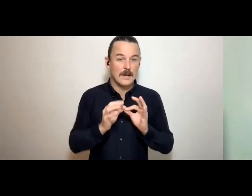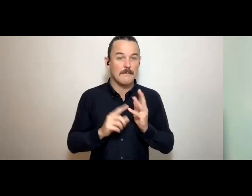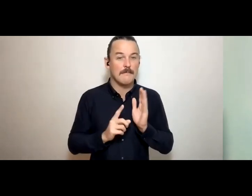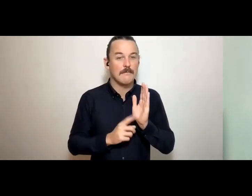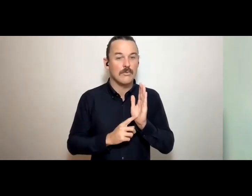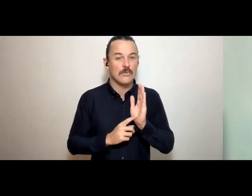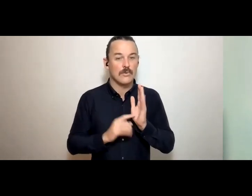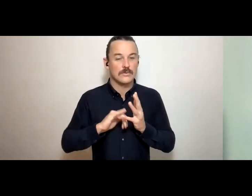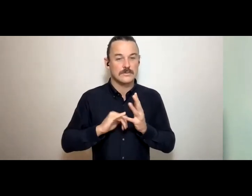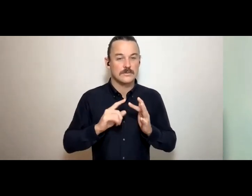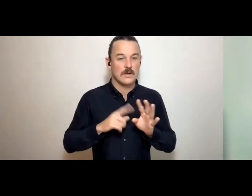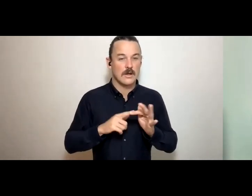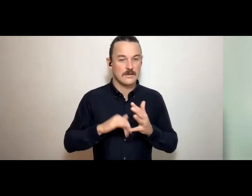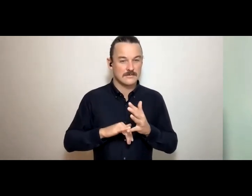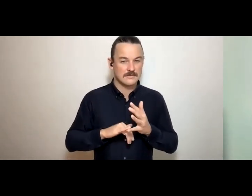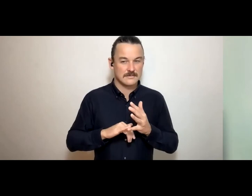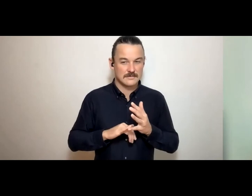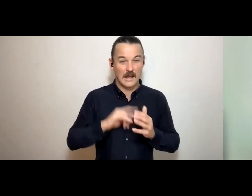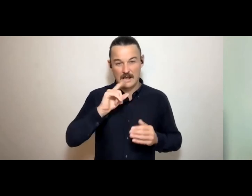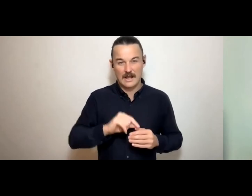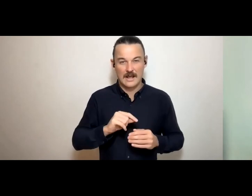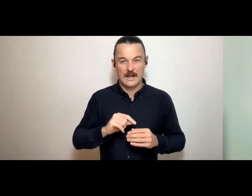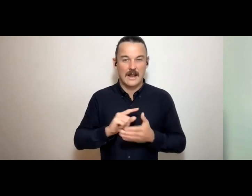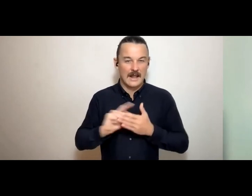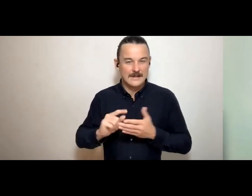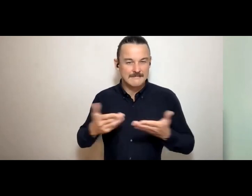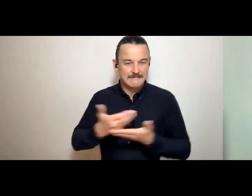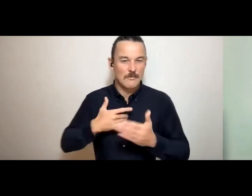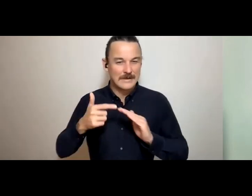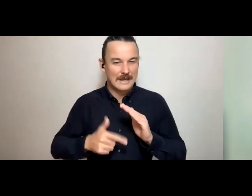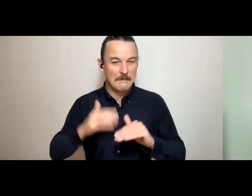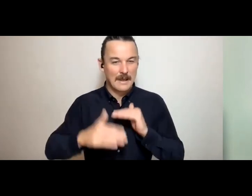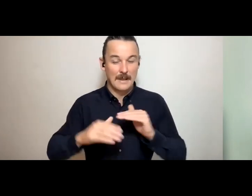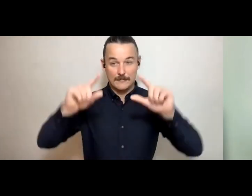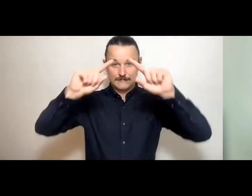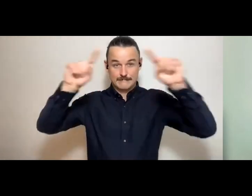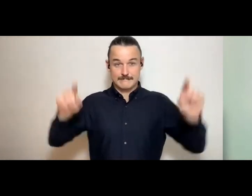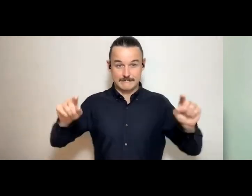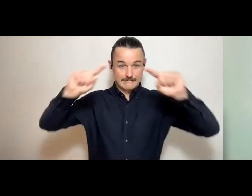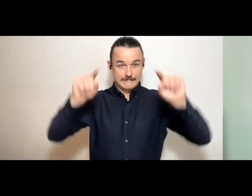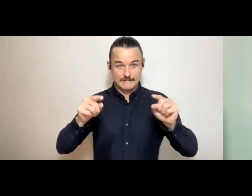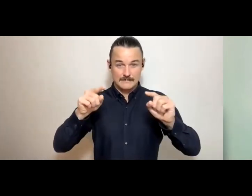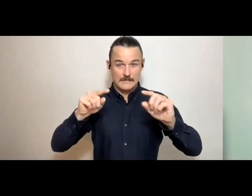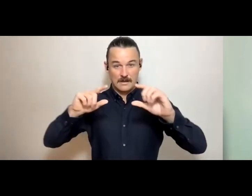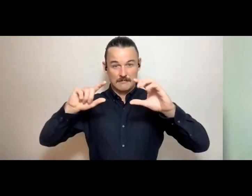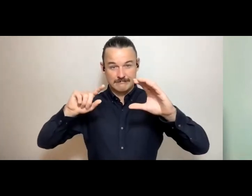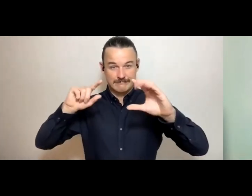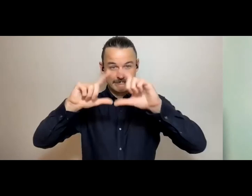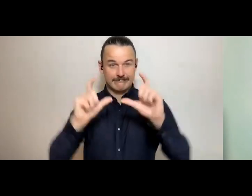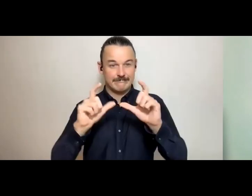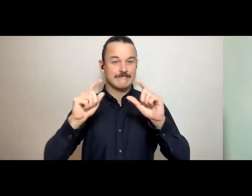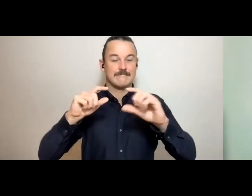comfortable we are with the idea of a bullseye, but it is useful that it looks at different levels of, um, education, different